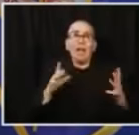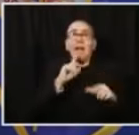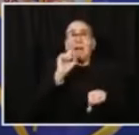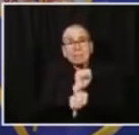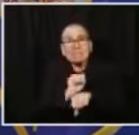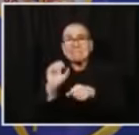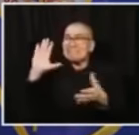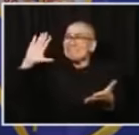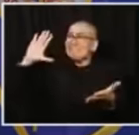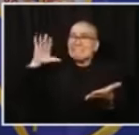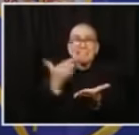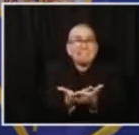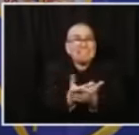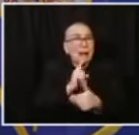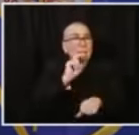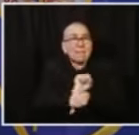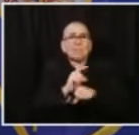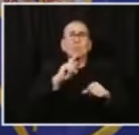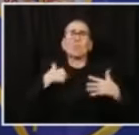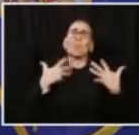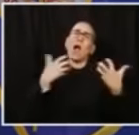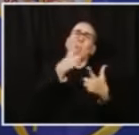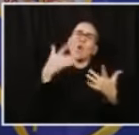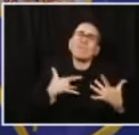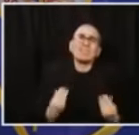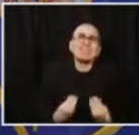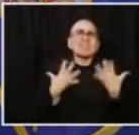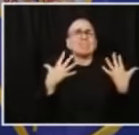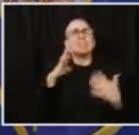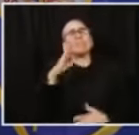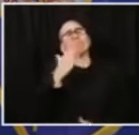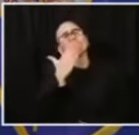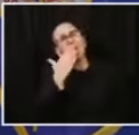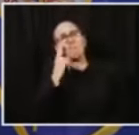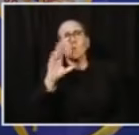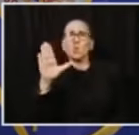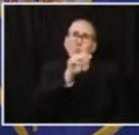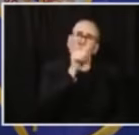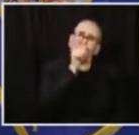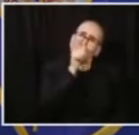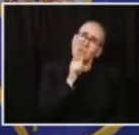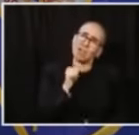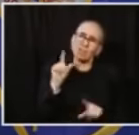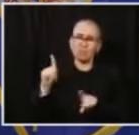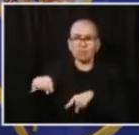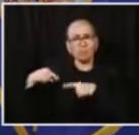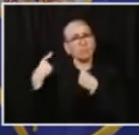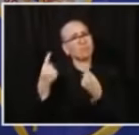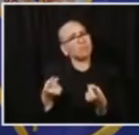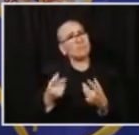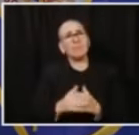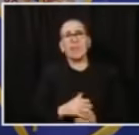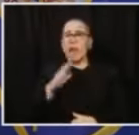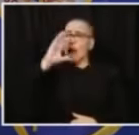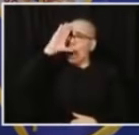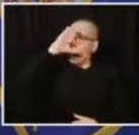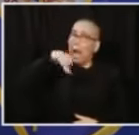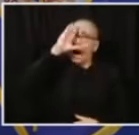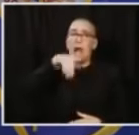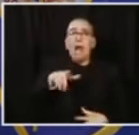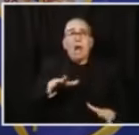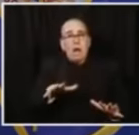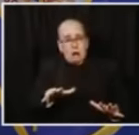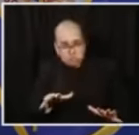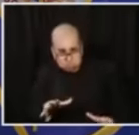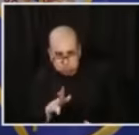to be excited too, but we also want you to be patient because it is going to take a while until we can get vaccine for everyone who wants